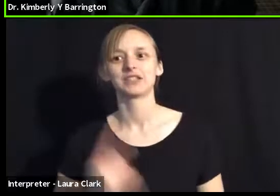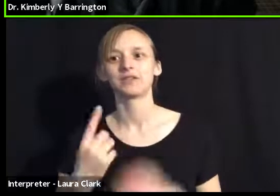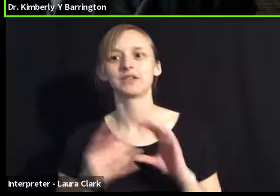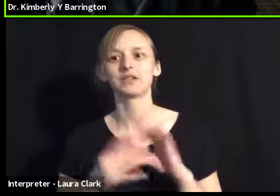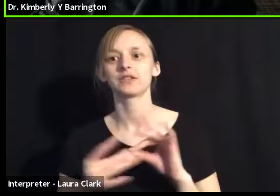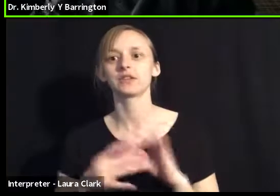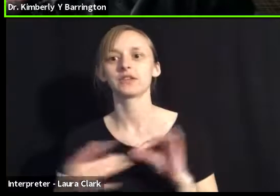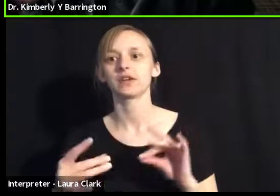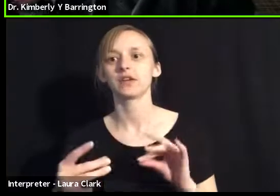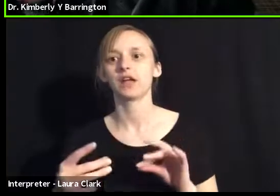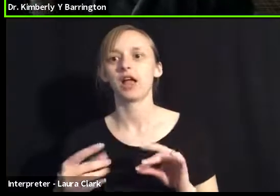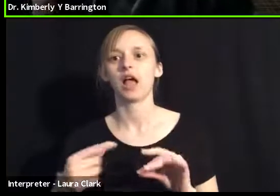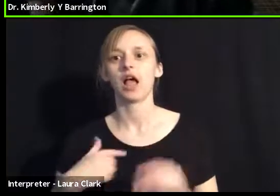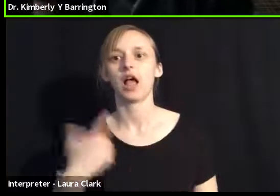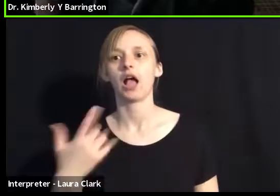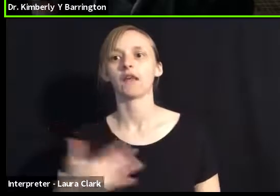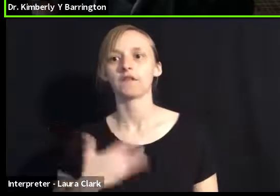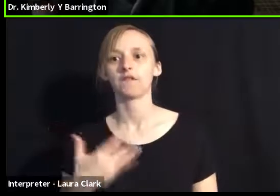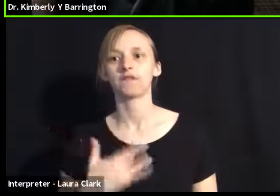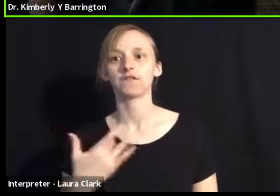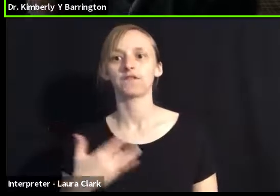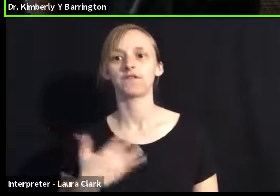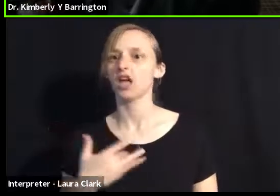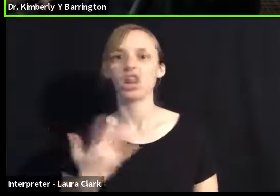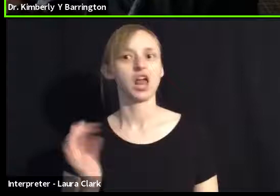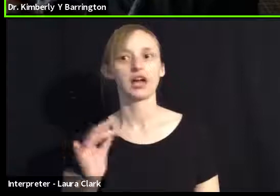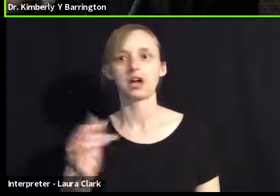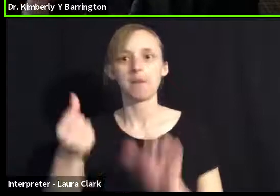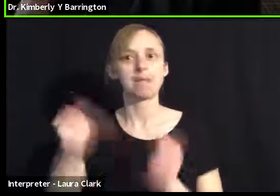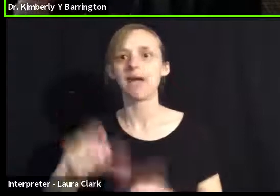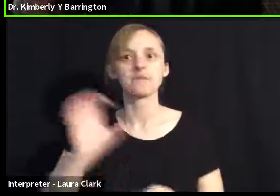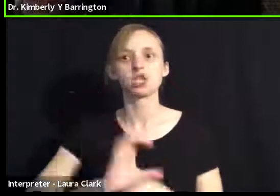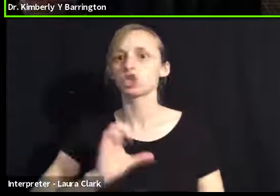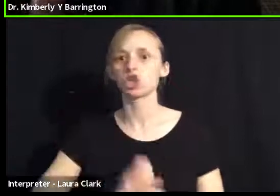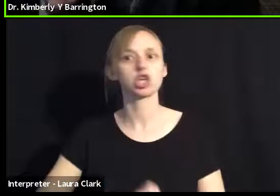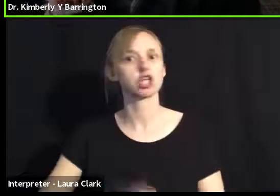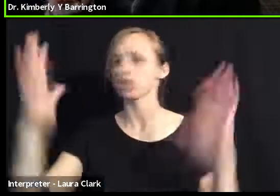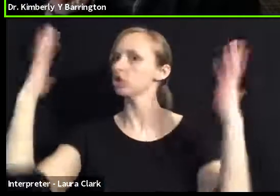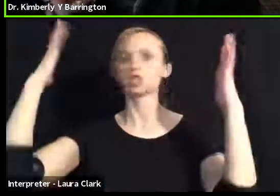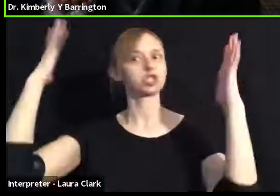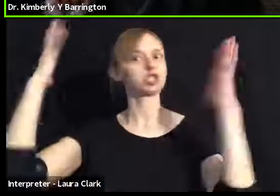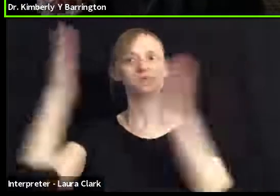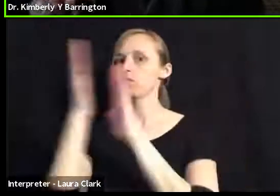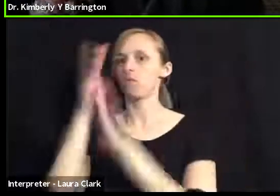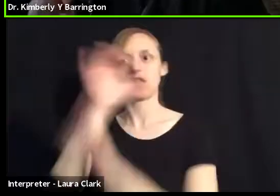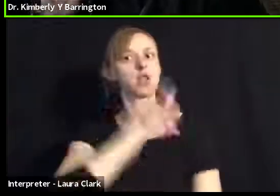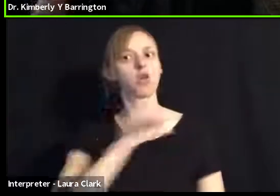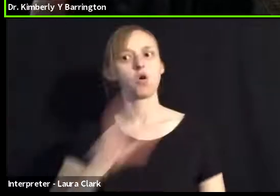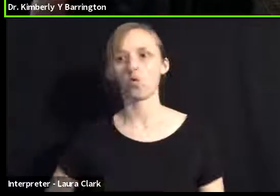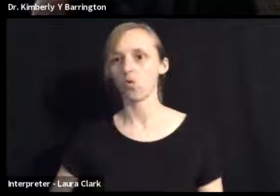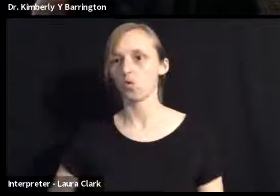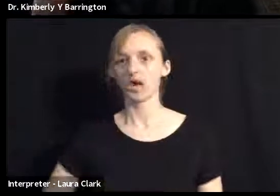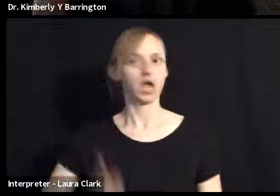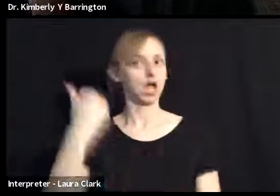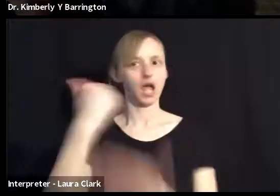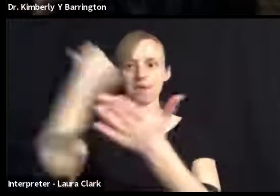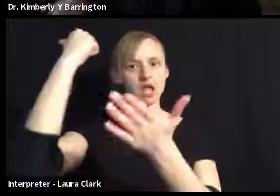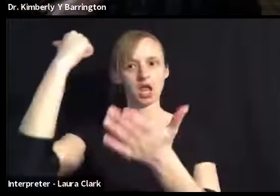Rucker, listen, I feel a Baptist fit coming on. Hallelujah. Can we get an amen?